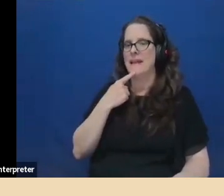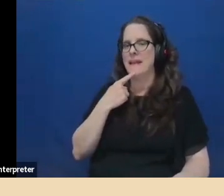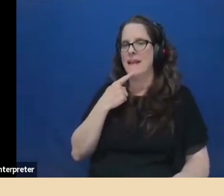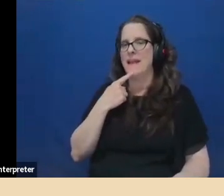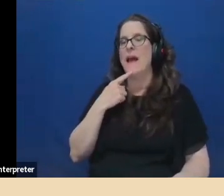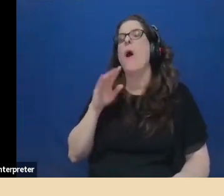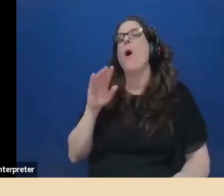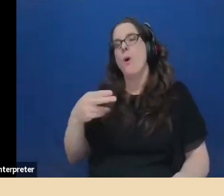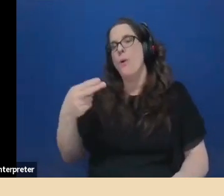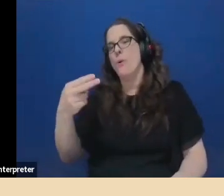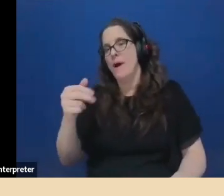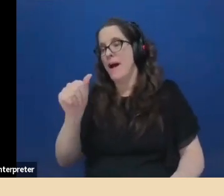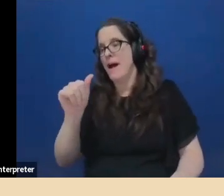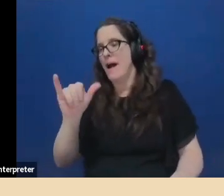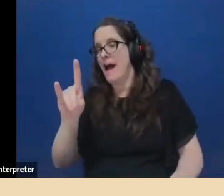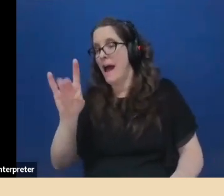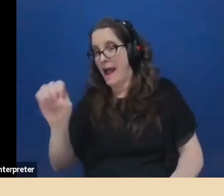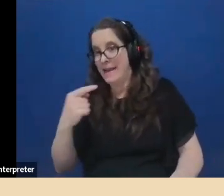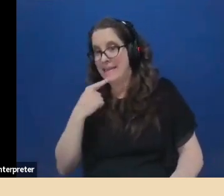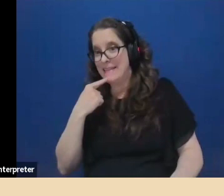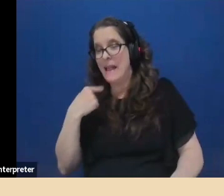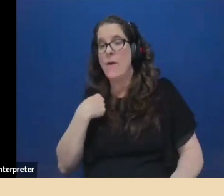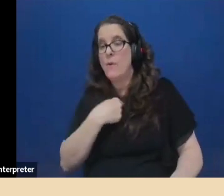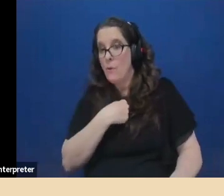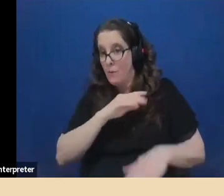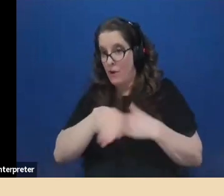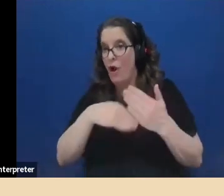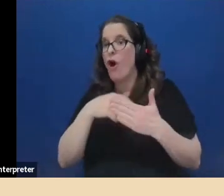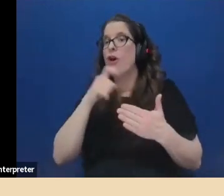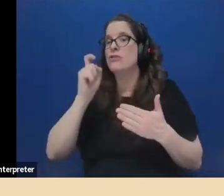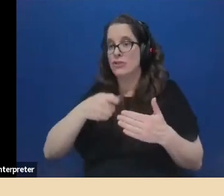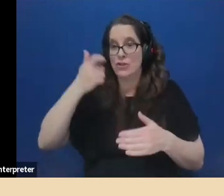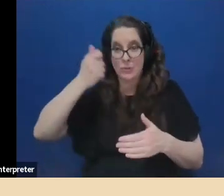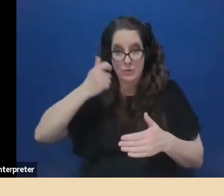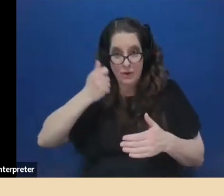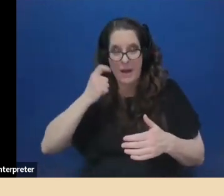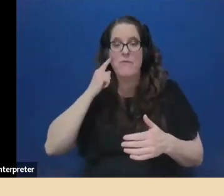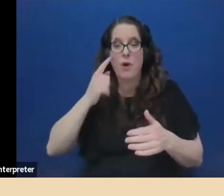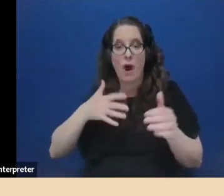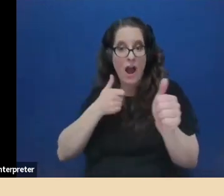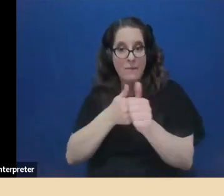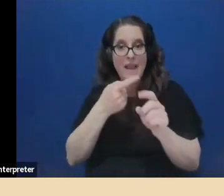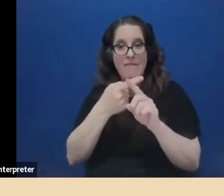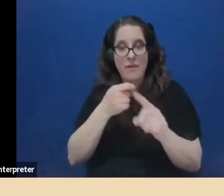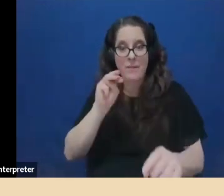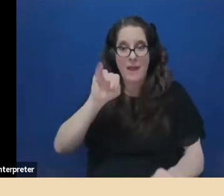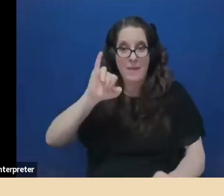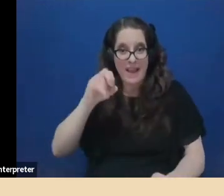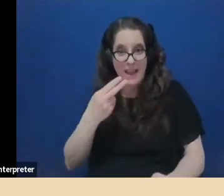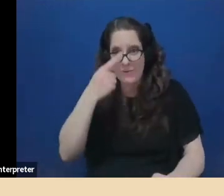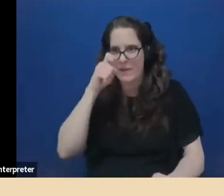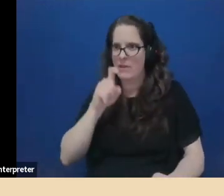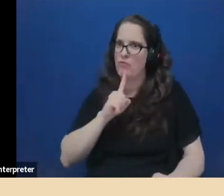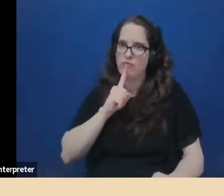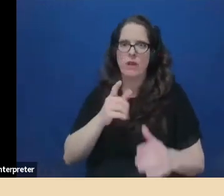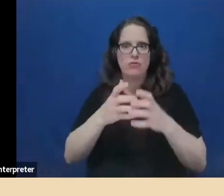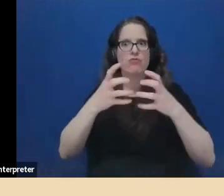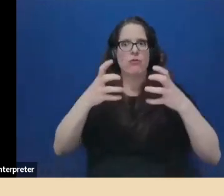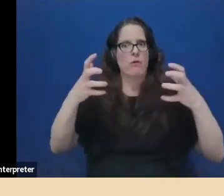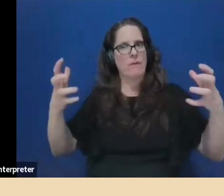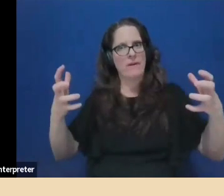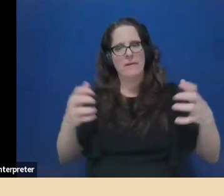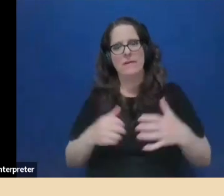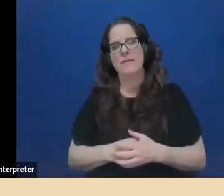Heidi was saying we all should subscribe to the updates from MIH because, as Andy said, it is growing. So we have